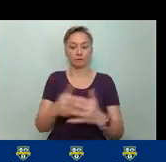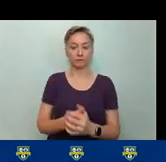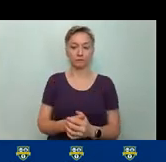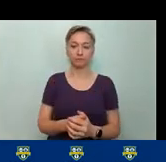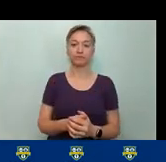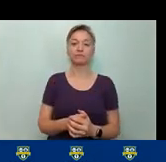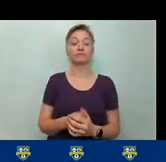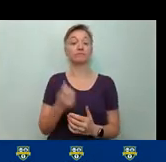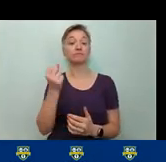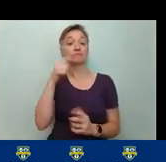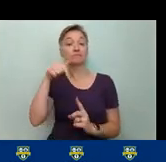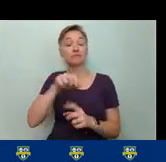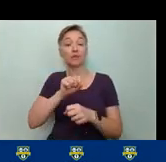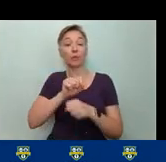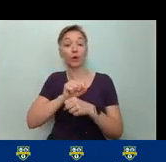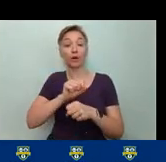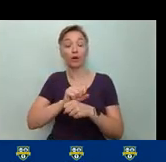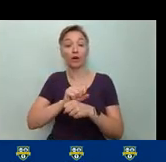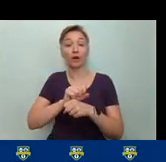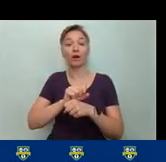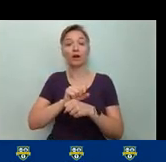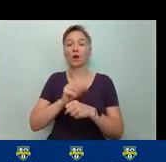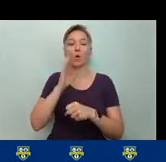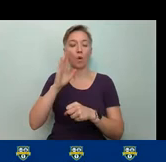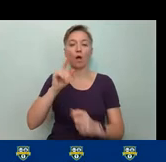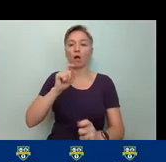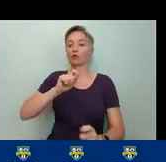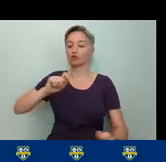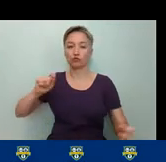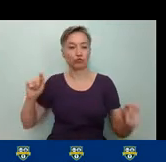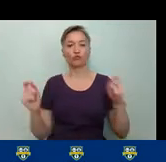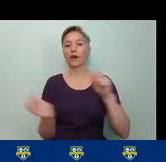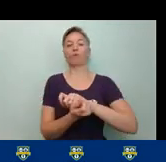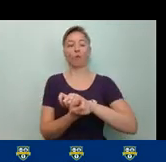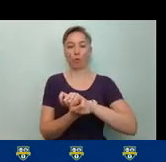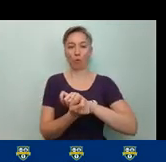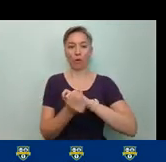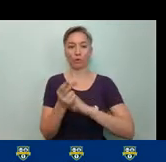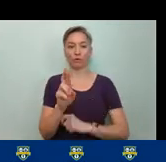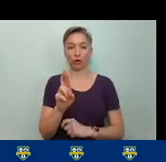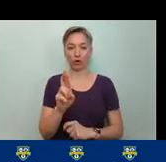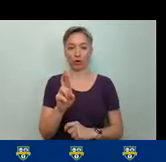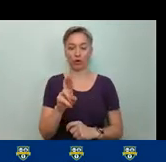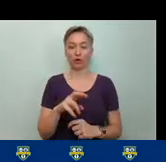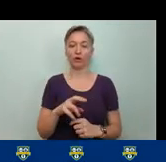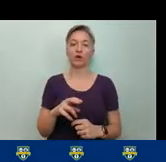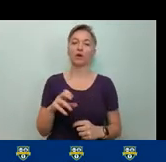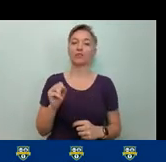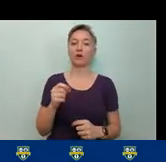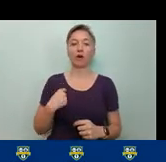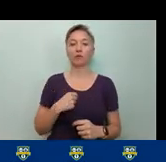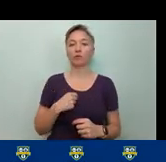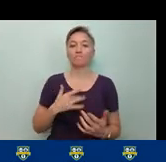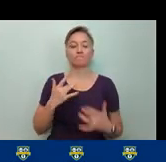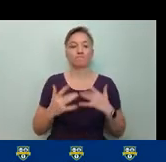This work is going to be transformational, and we're very excited that we're going to